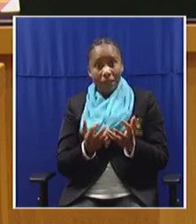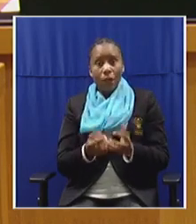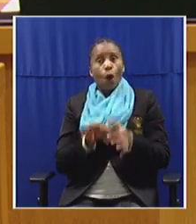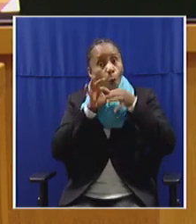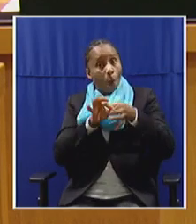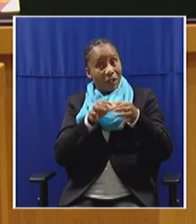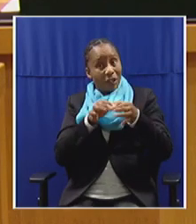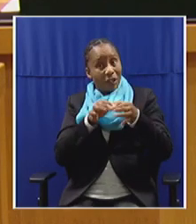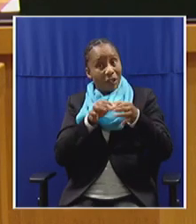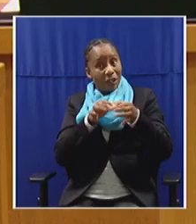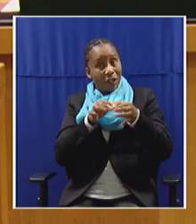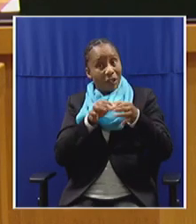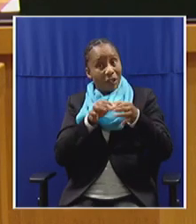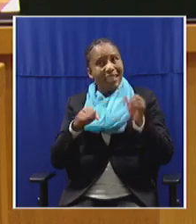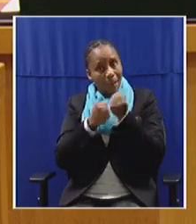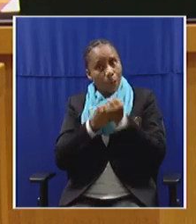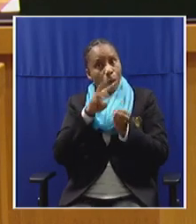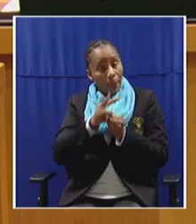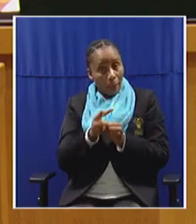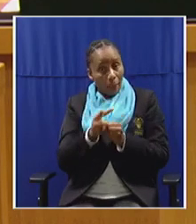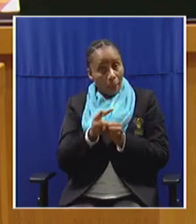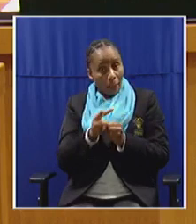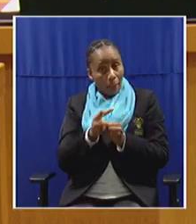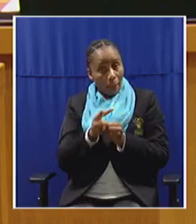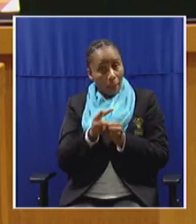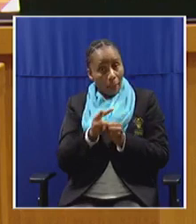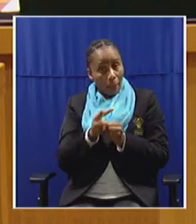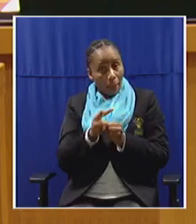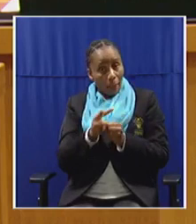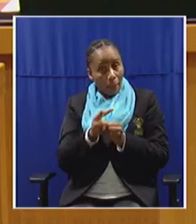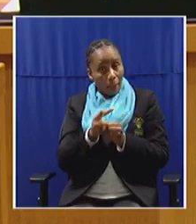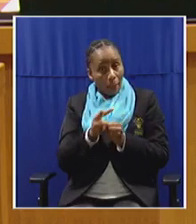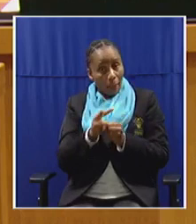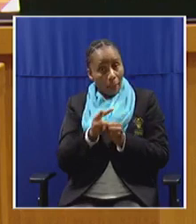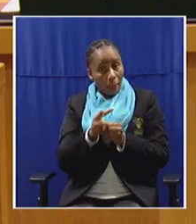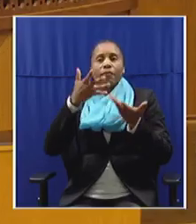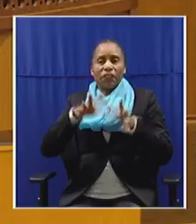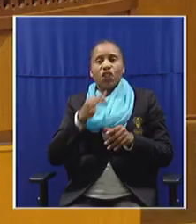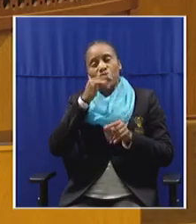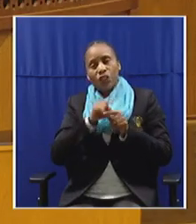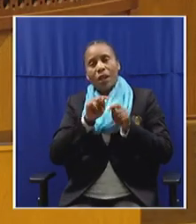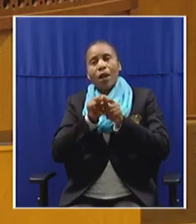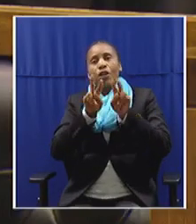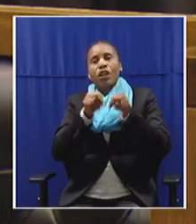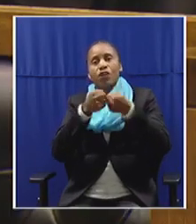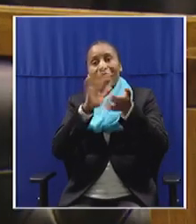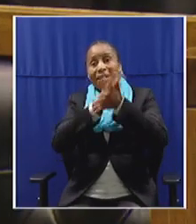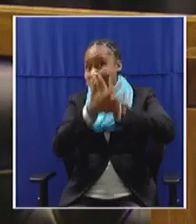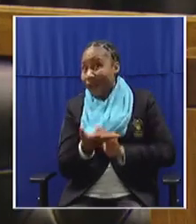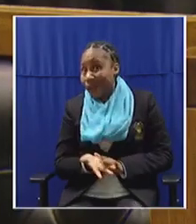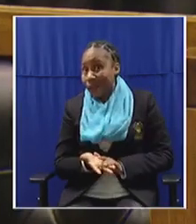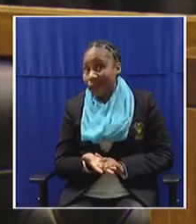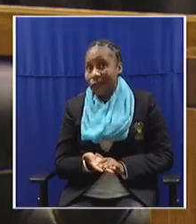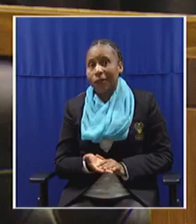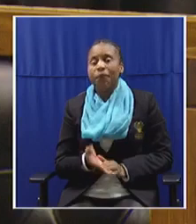secondly, will you support the Northern Cape being declared a disaster area? The Honourable Deputy President. Thank you very much.